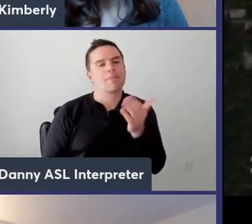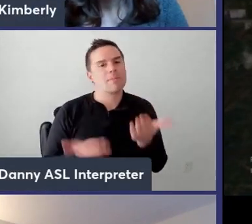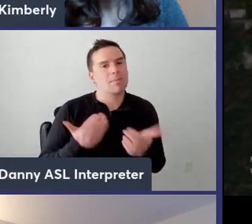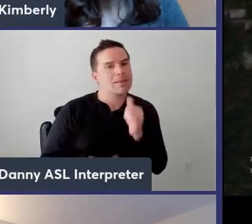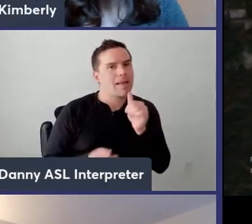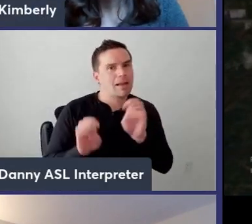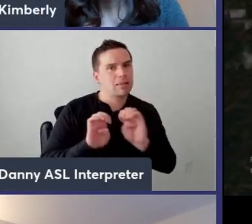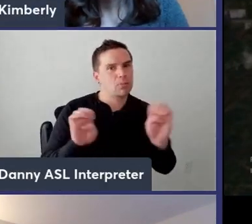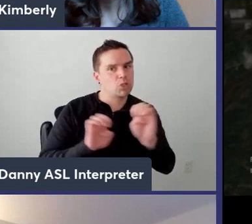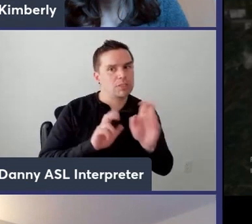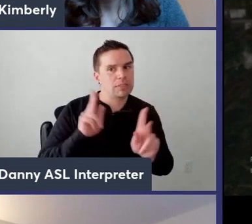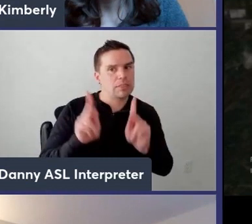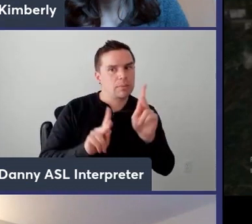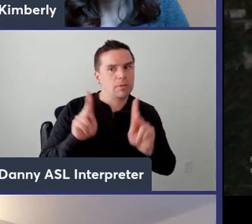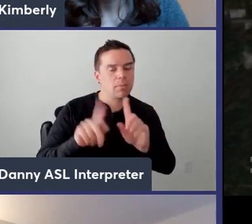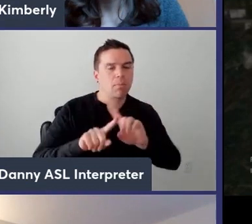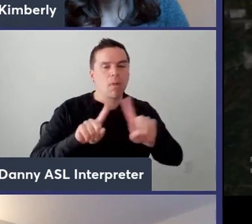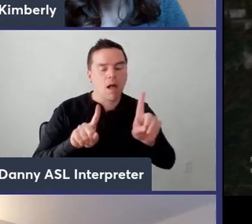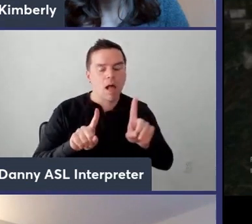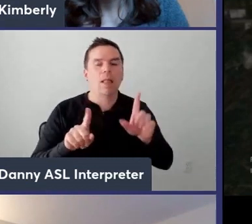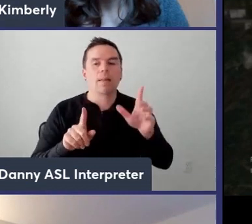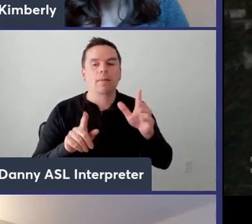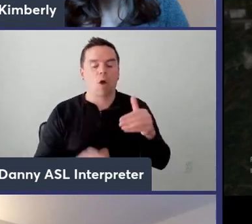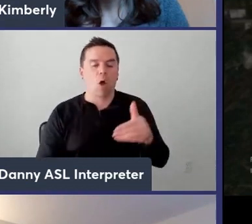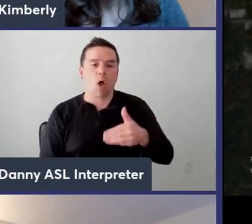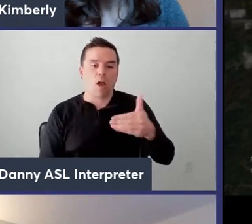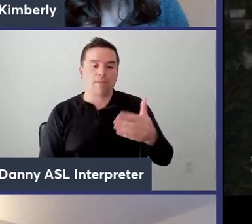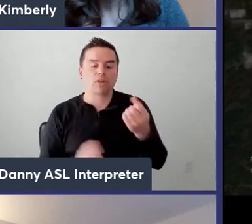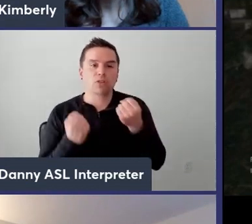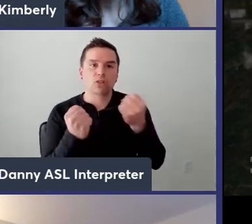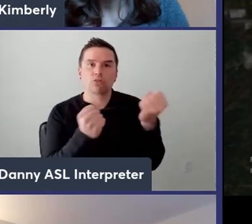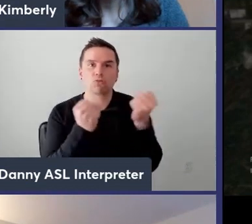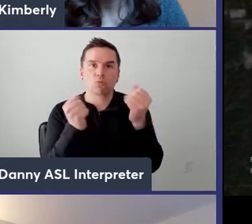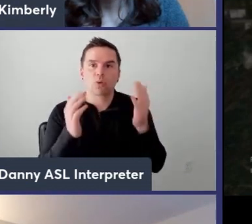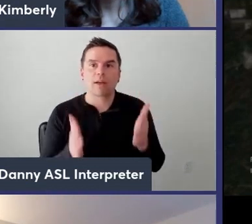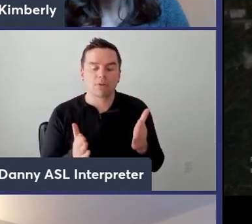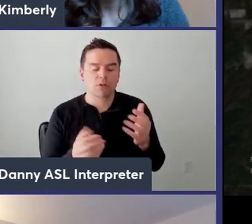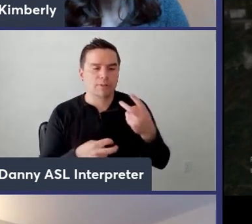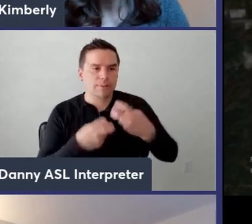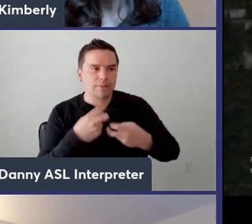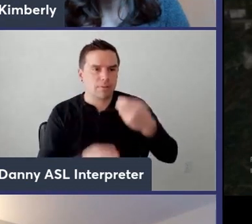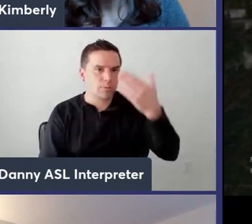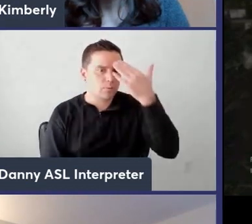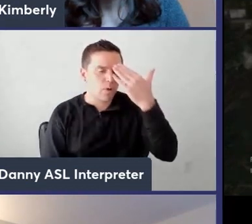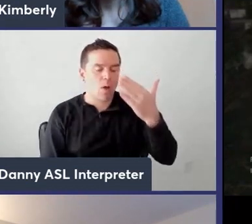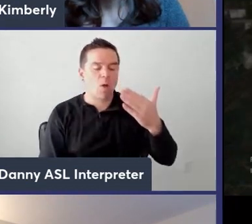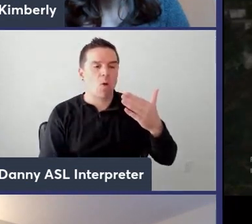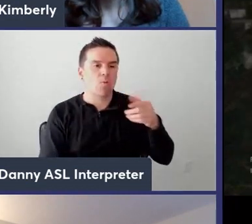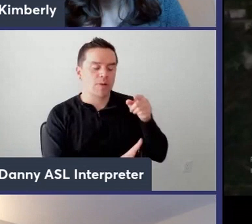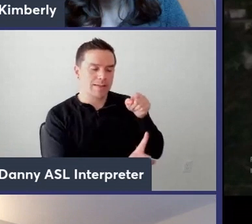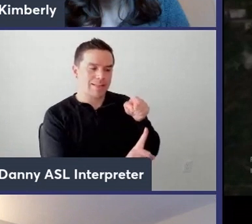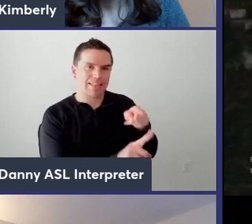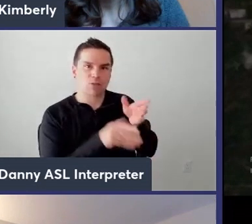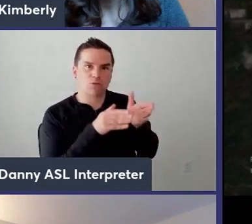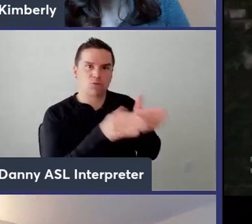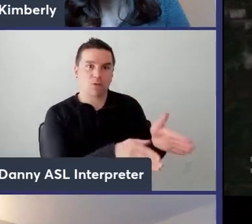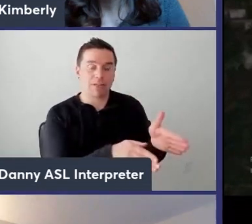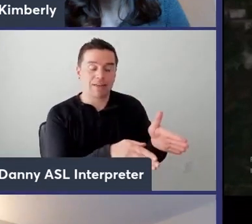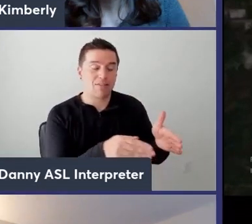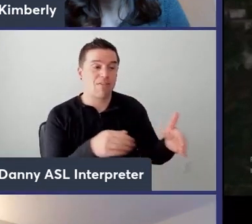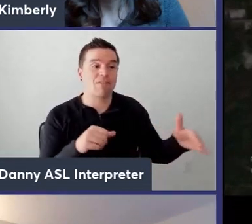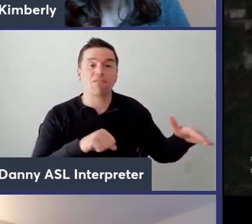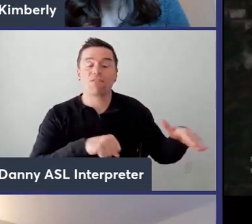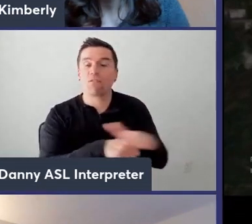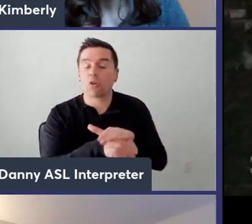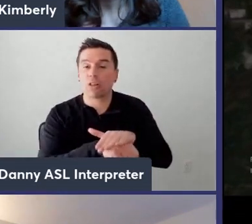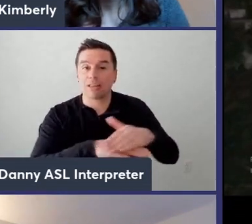because oftentimes it's difficult to tell how flooded a street is, and you will drive your